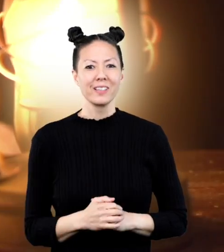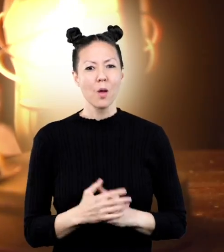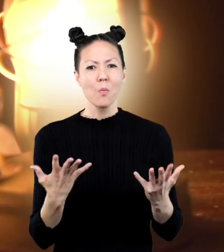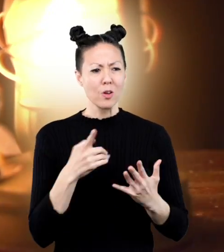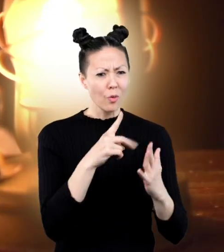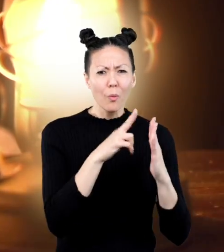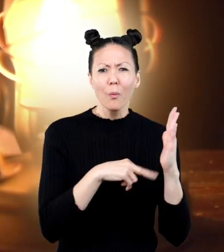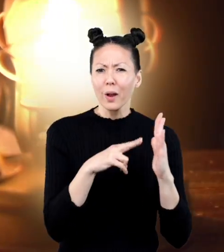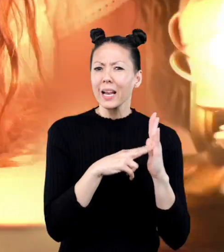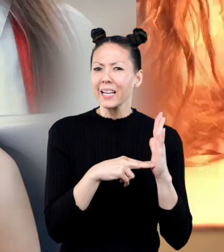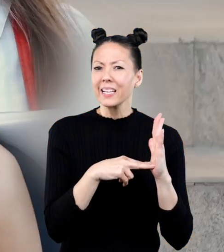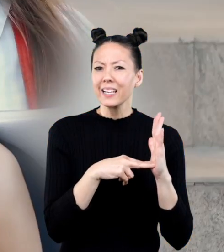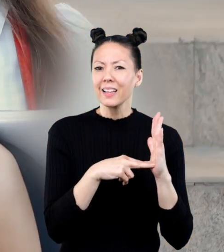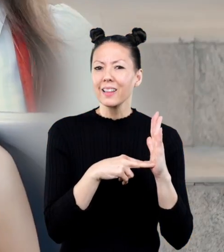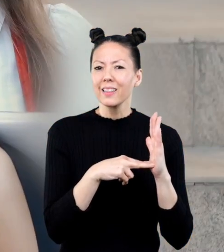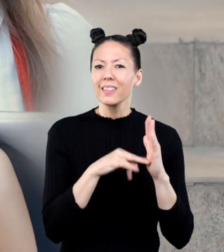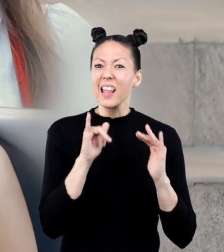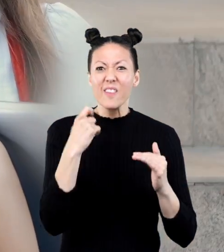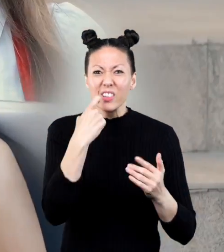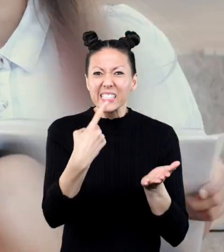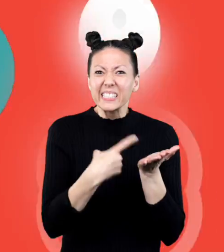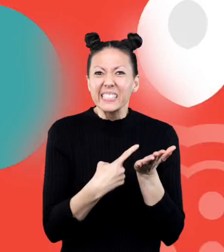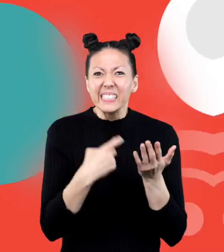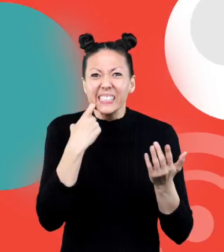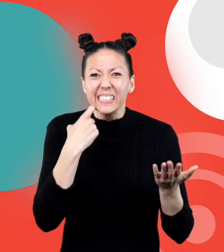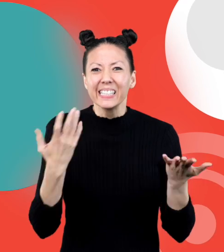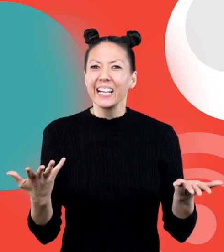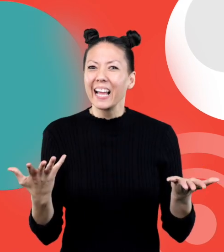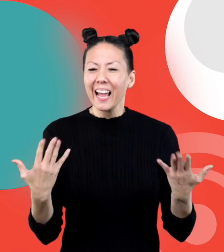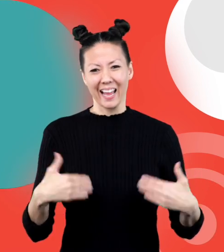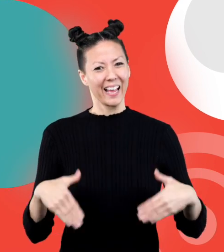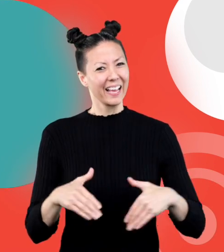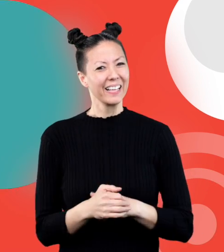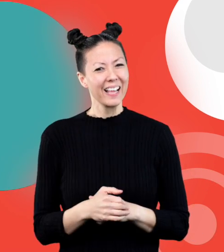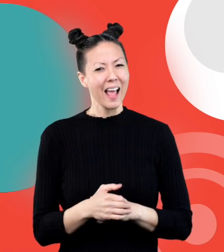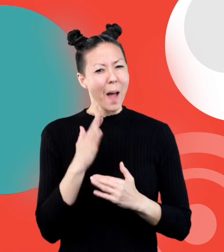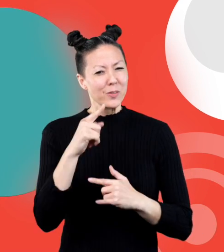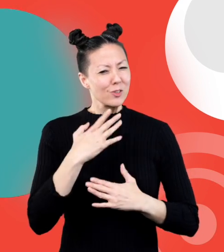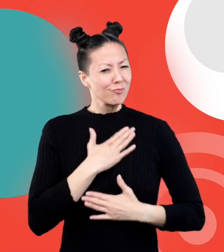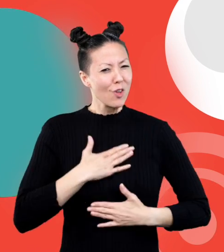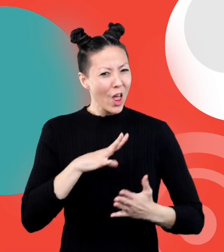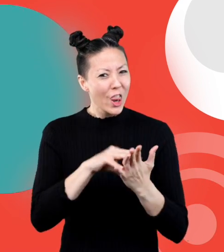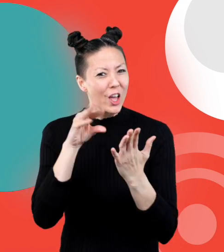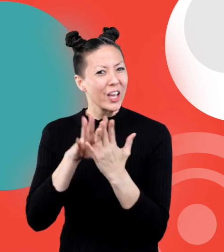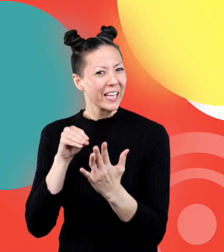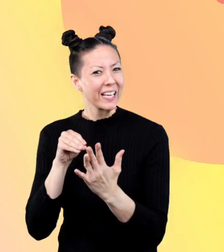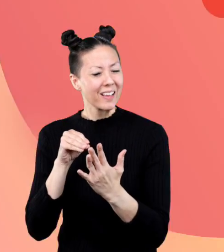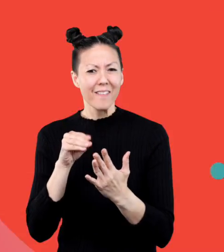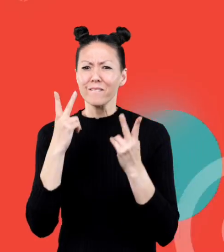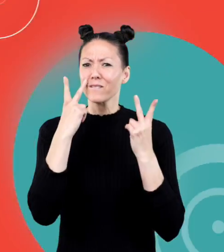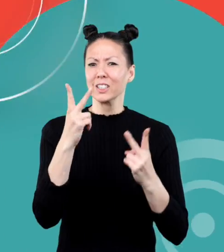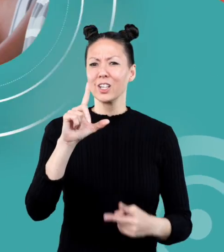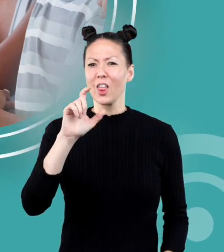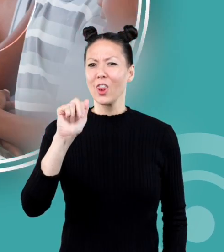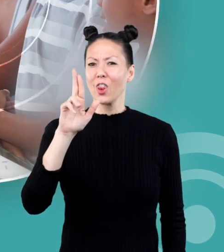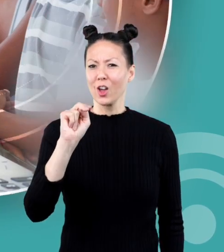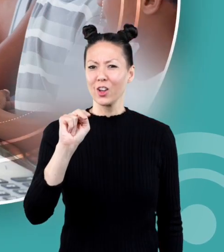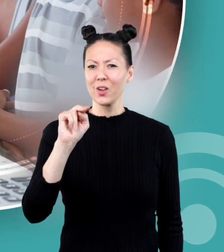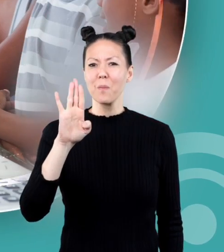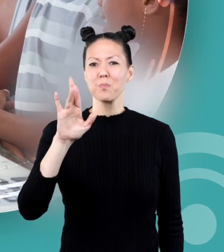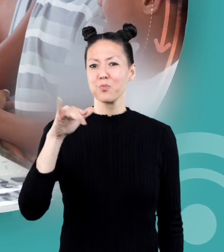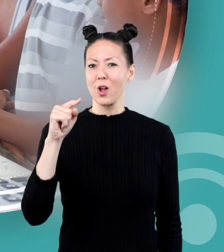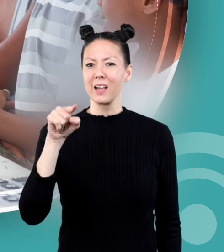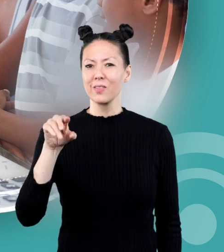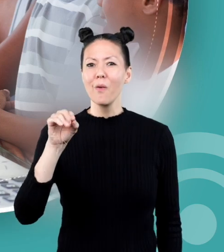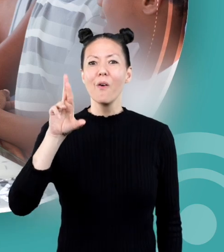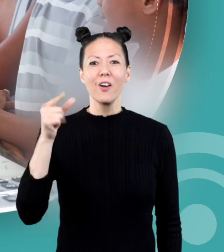you're reading. And that's what you just did! Hope you had fun learning with us. Visit us at